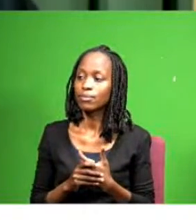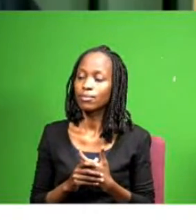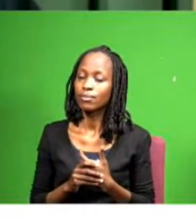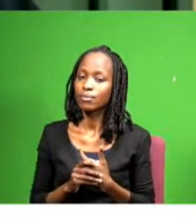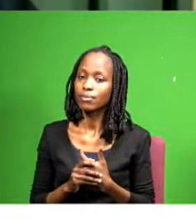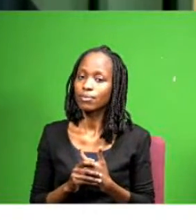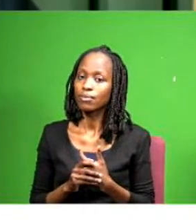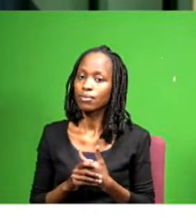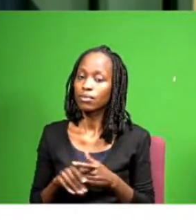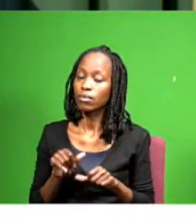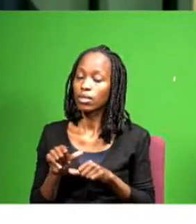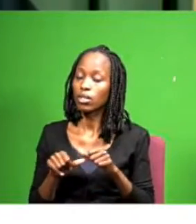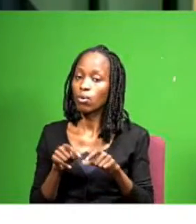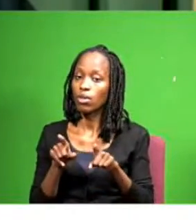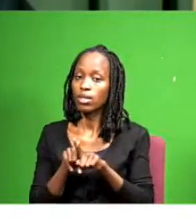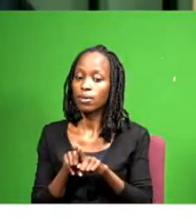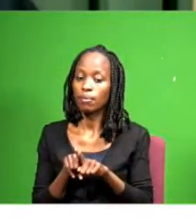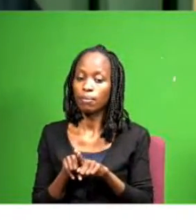on the same.